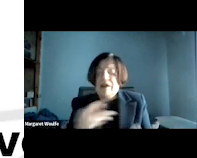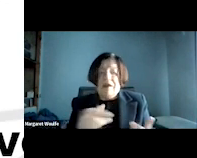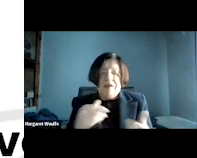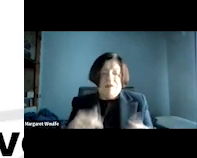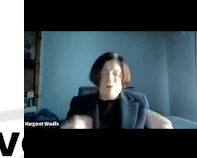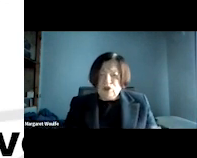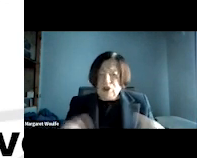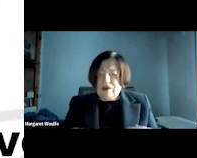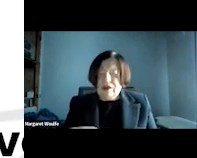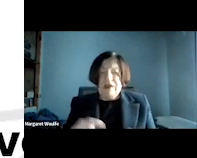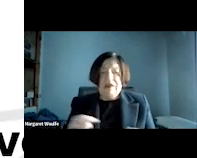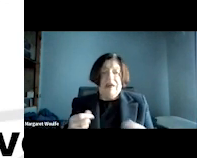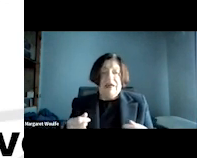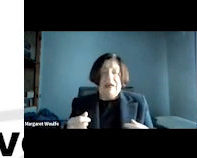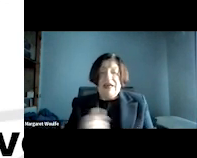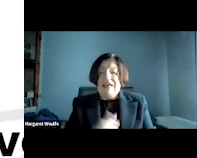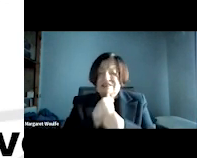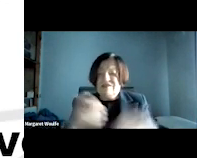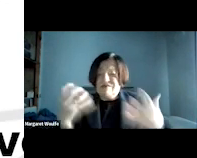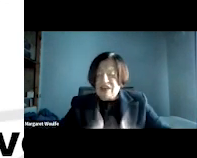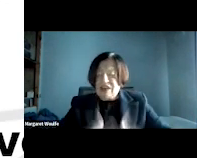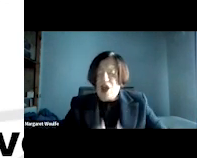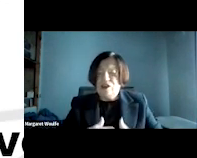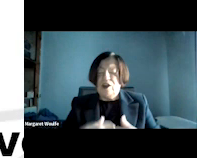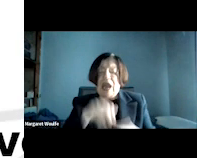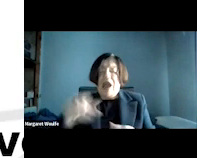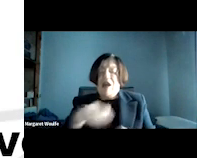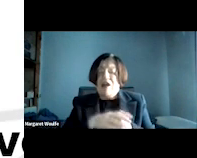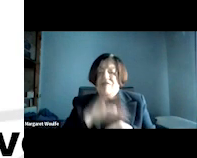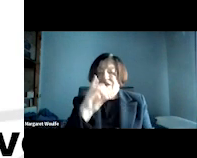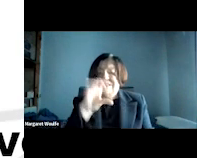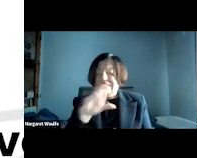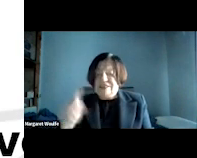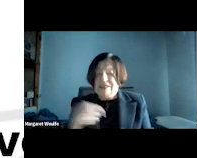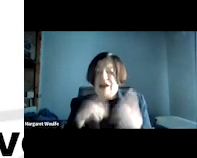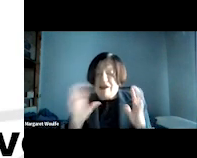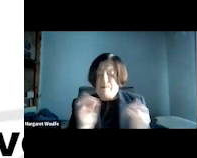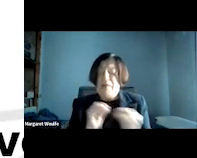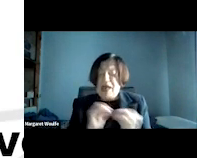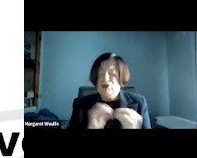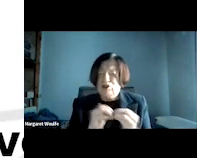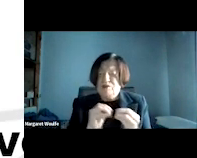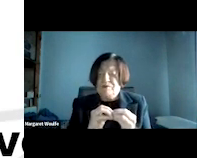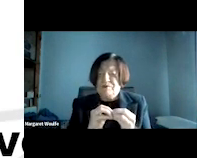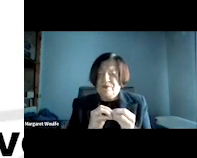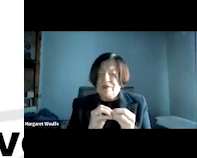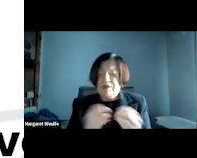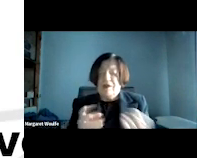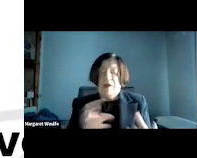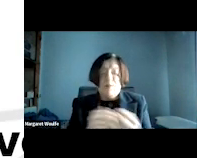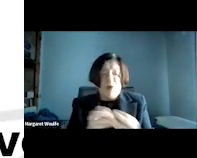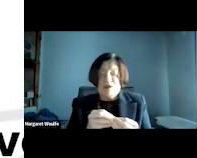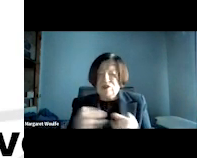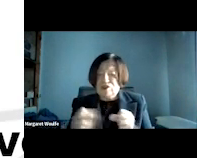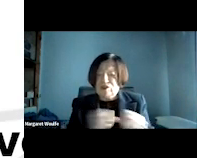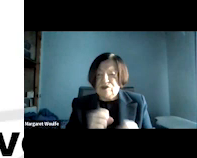wheelchairs, assistive technology, the whole area of ICT that I've mentioned, product services and the